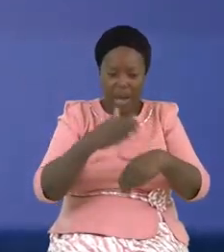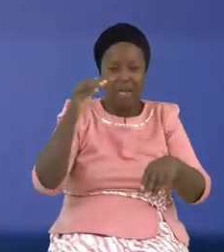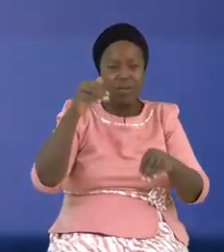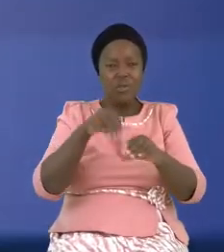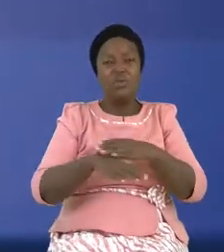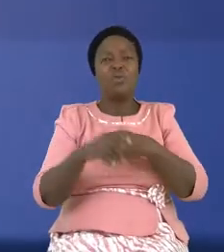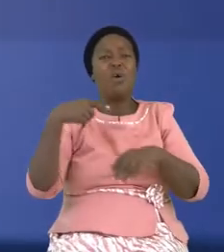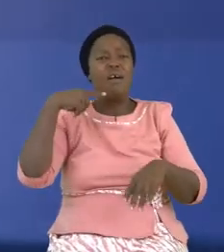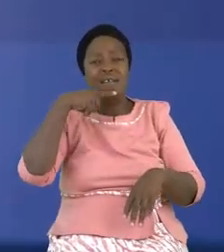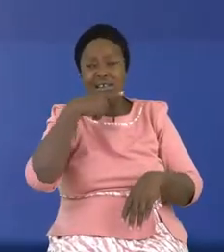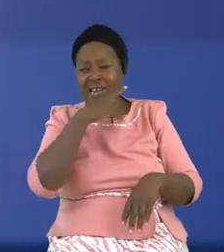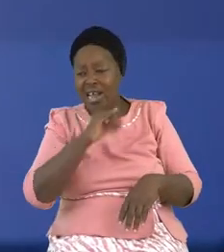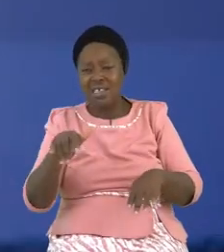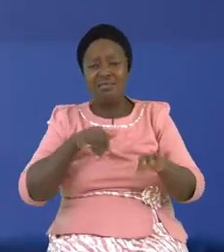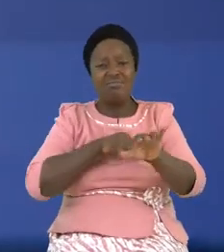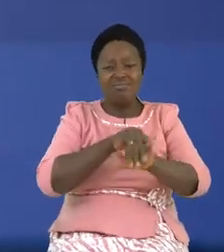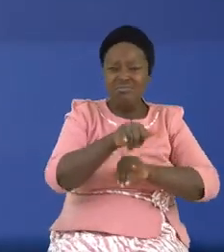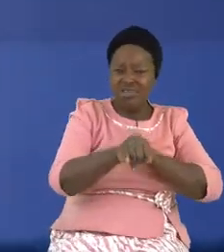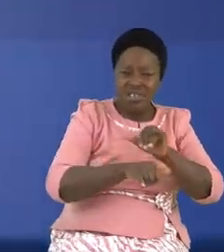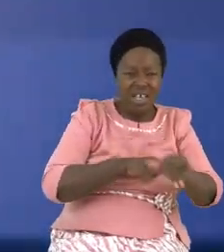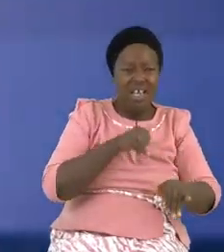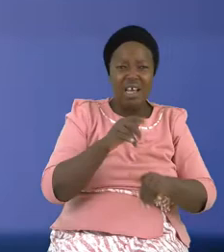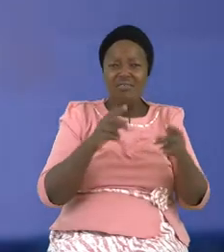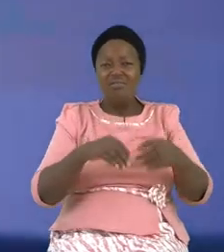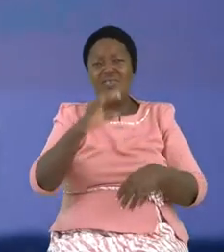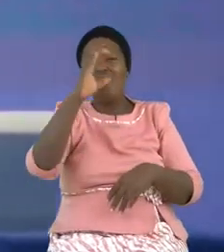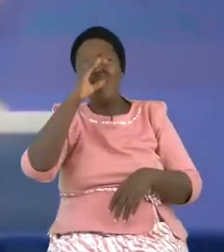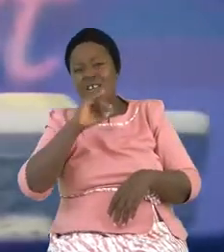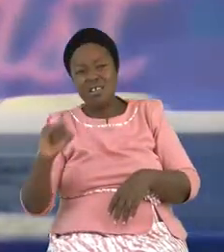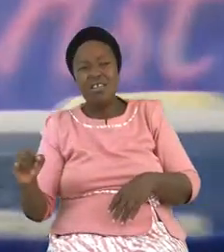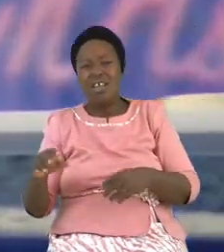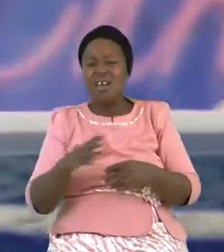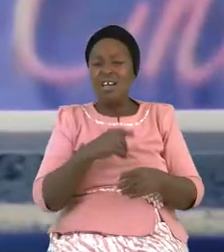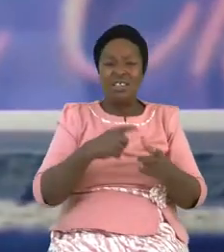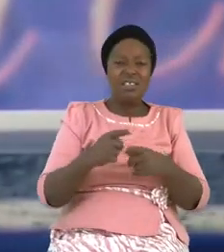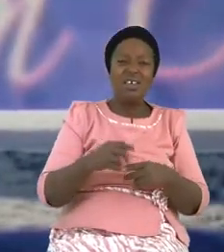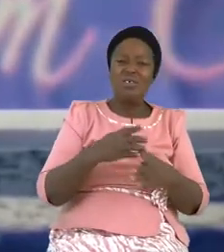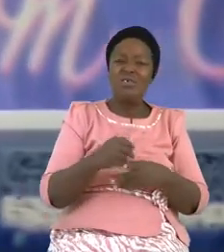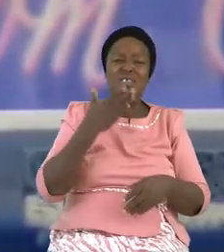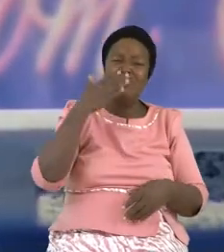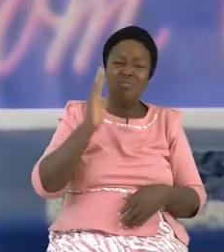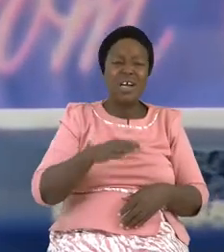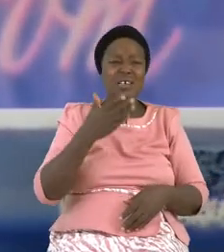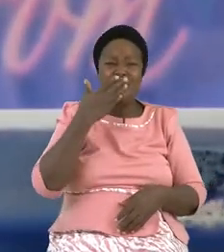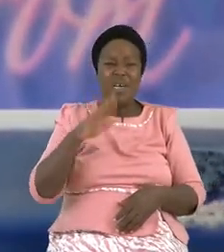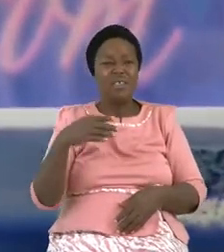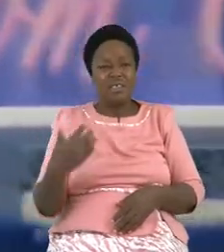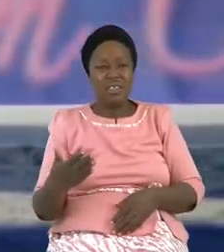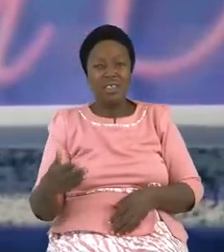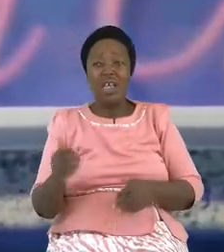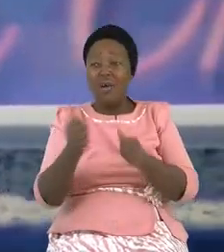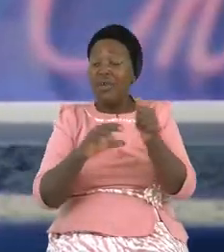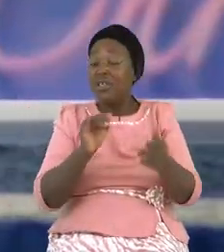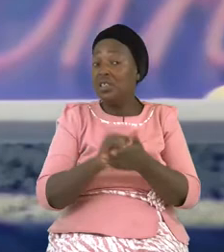the deception, the drunkenness, the strife. Everything God said not to do,